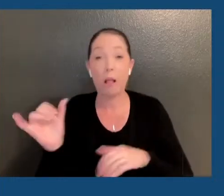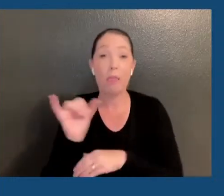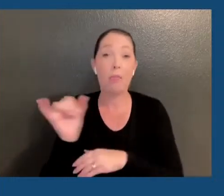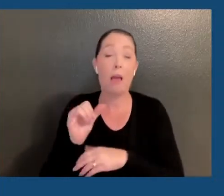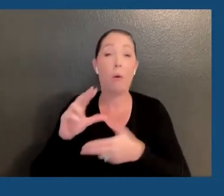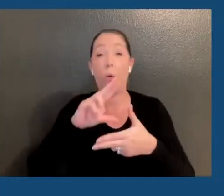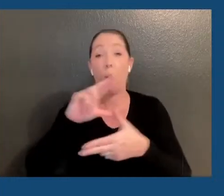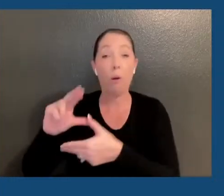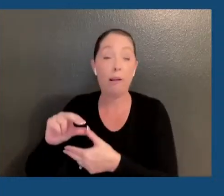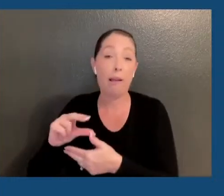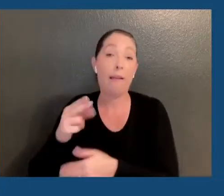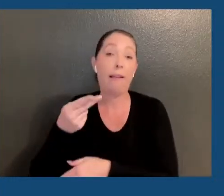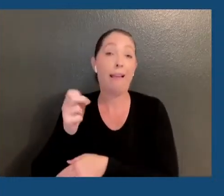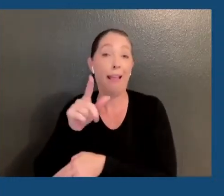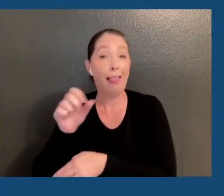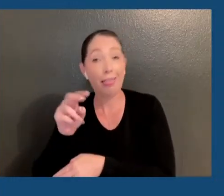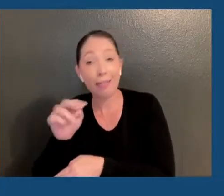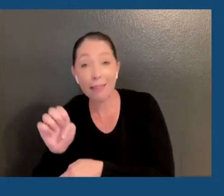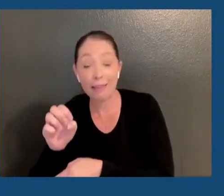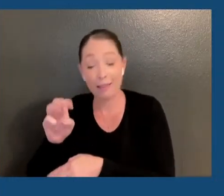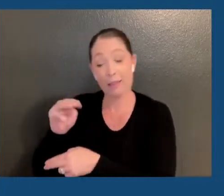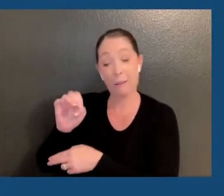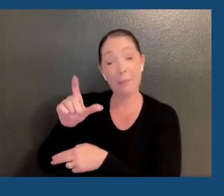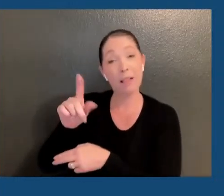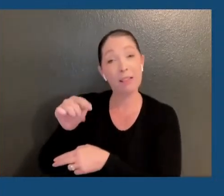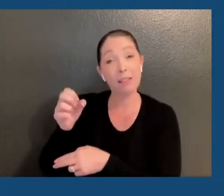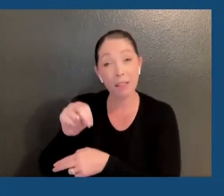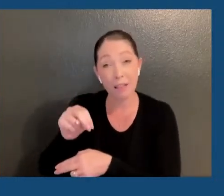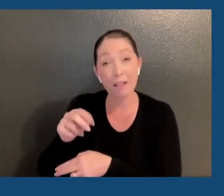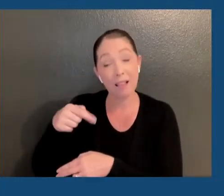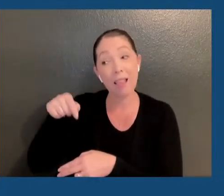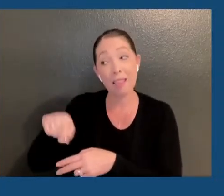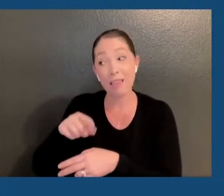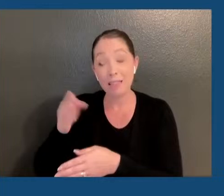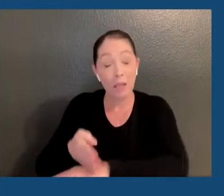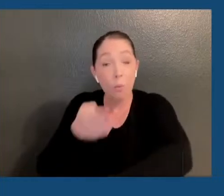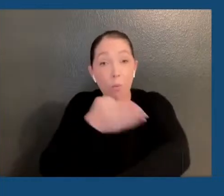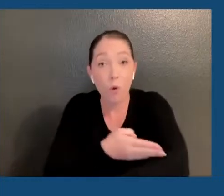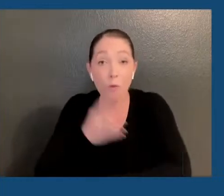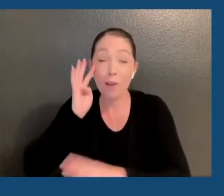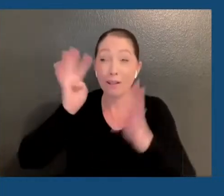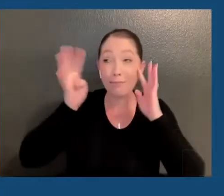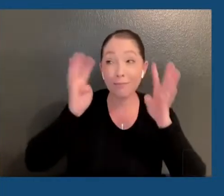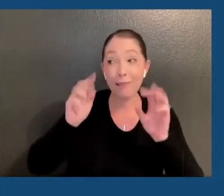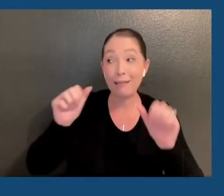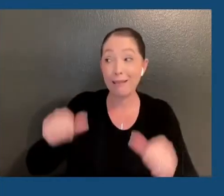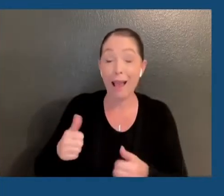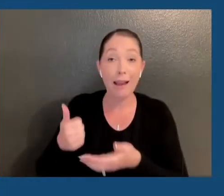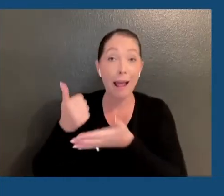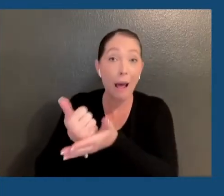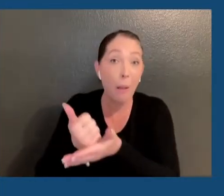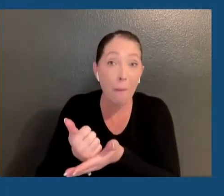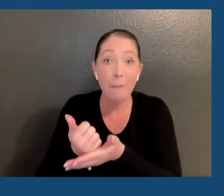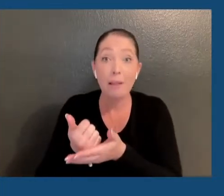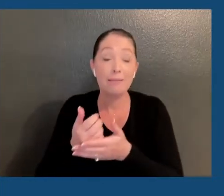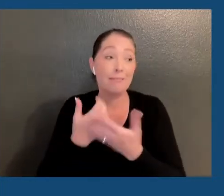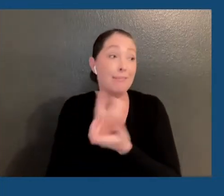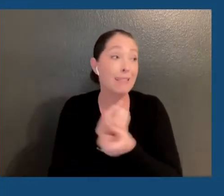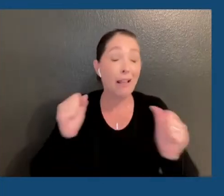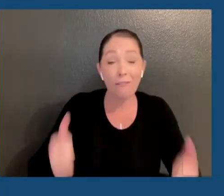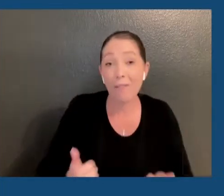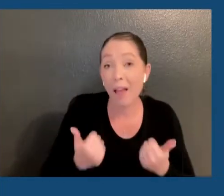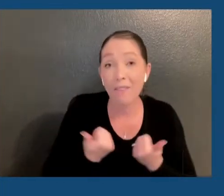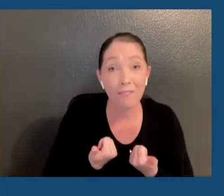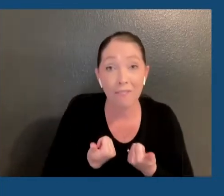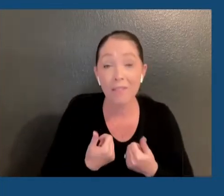impacted the Southeast, these improvements and innovations can be the difference between life and death. In